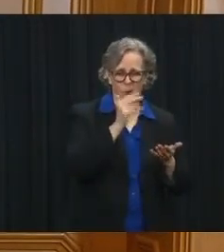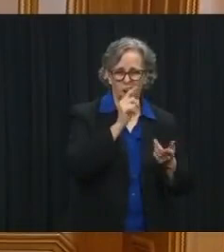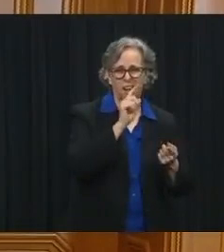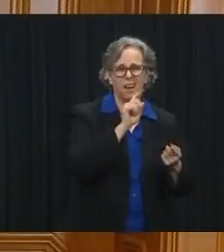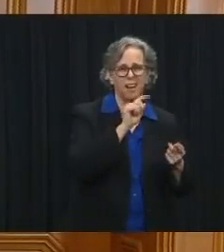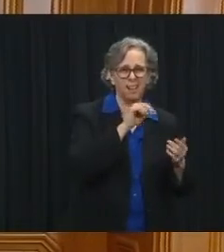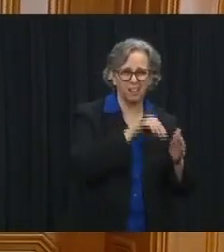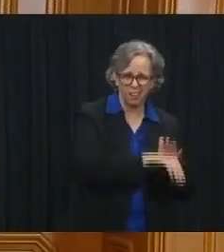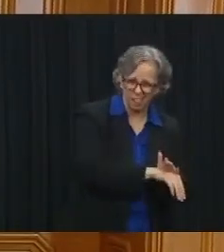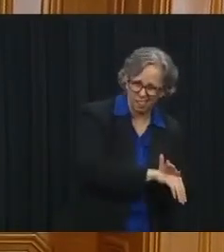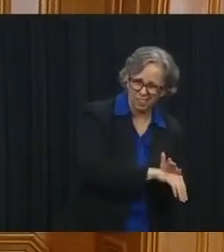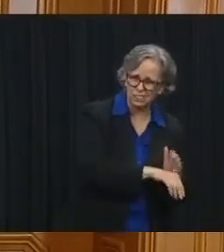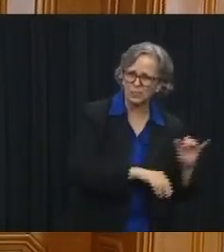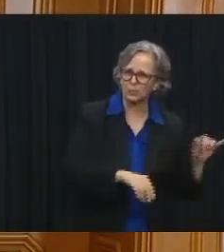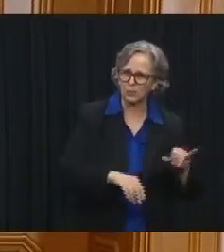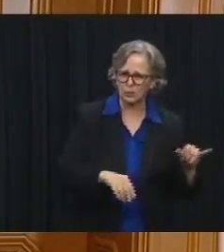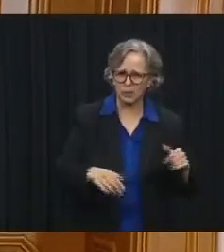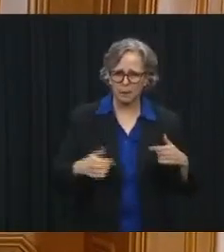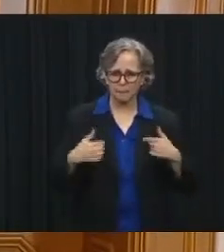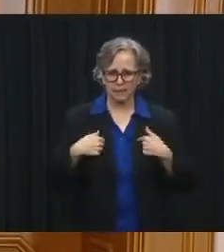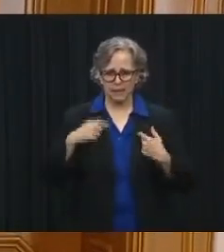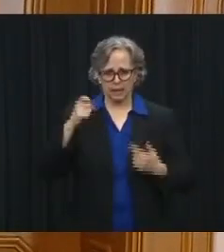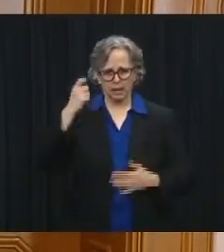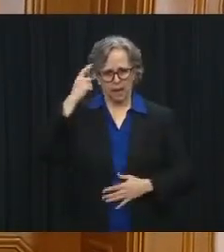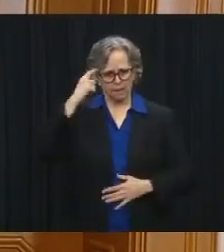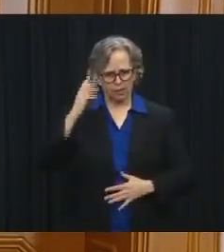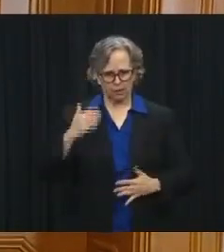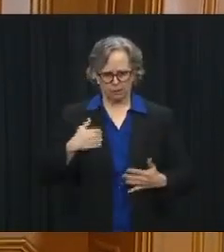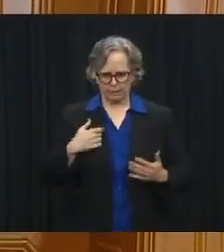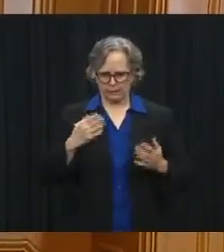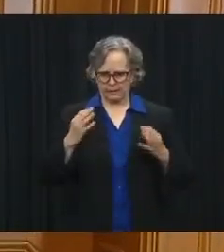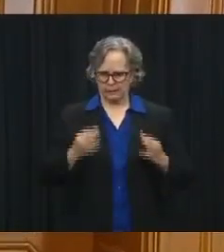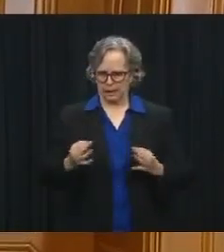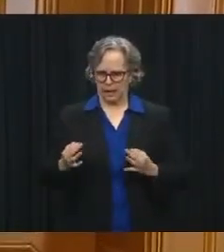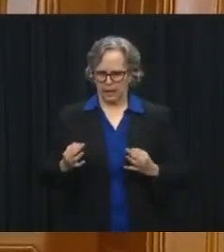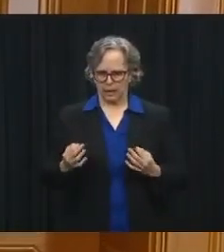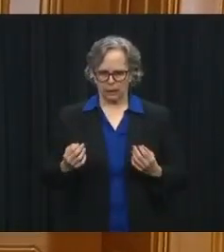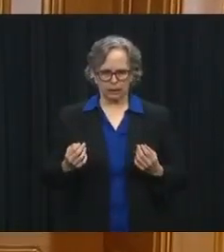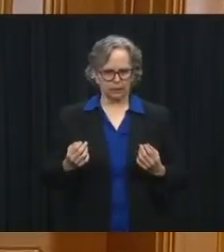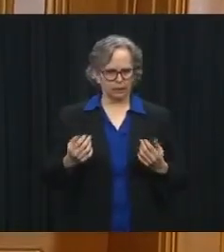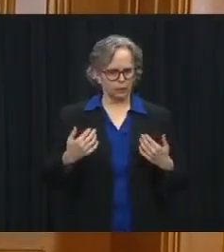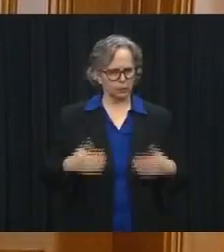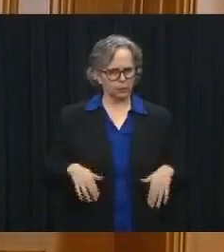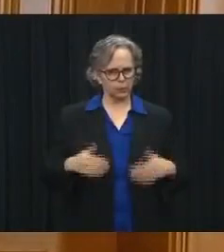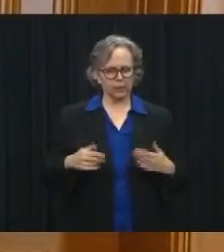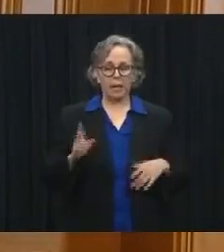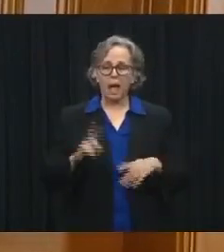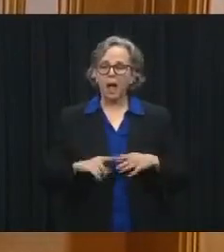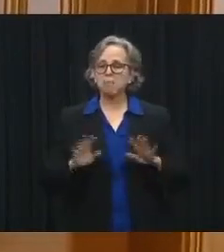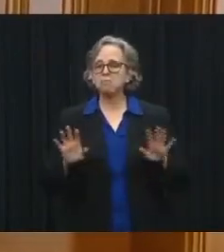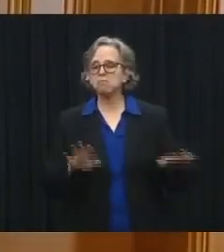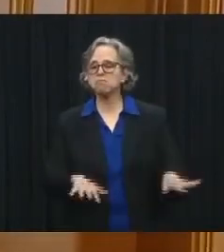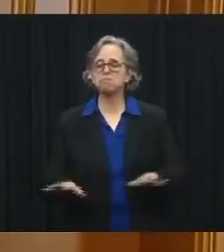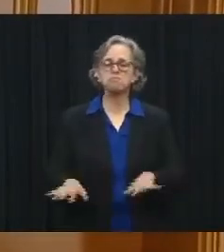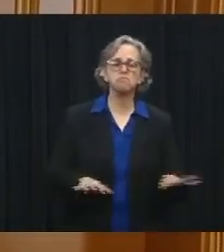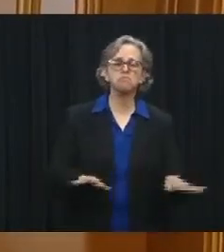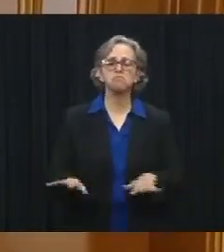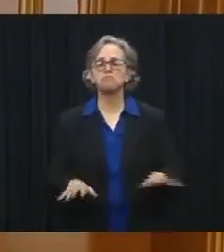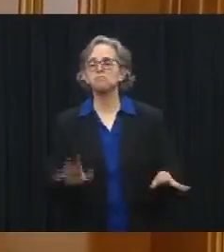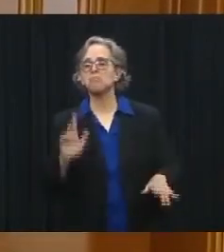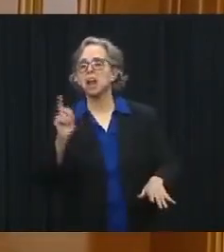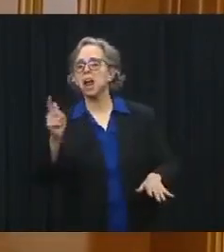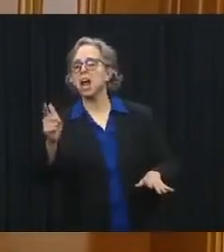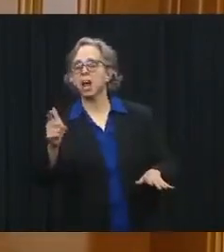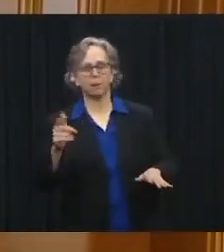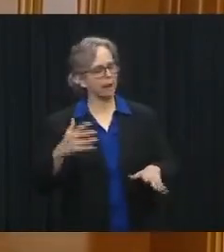take action now. We should not wait. We have to take action now. And so today I am ordering